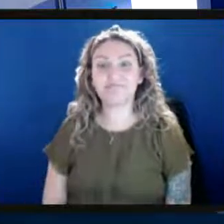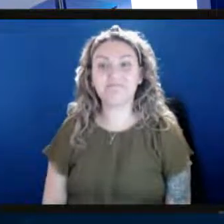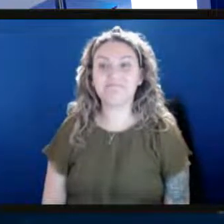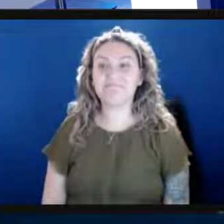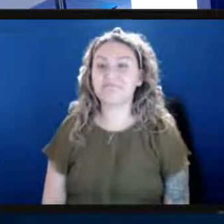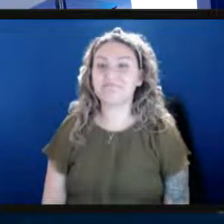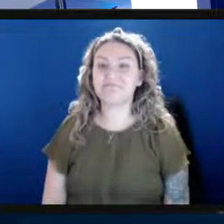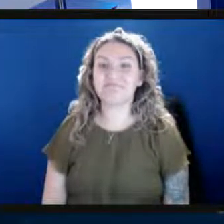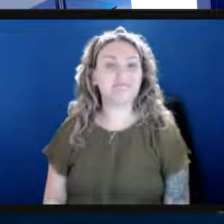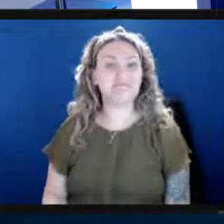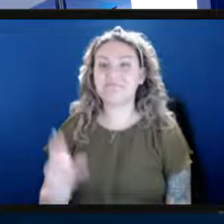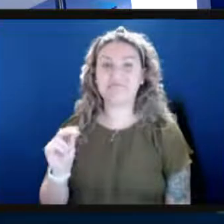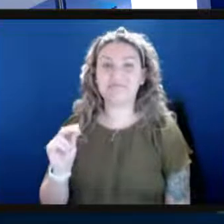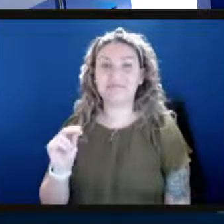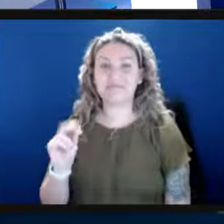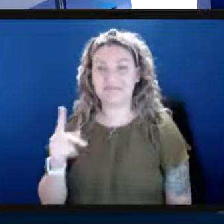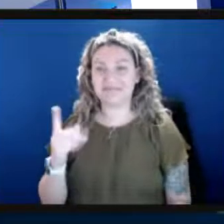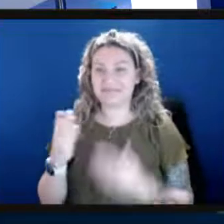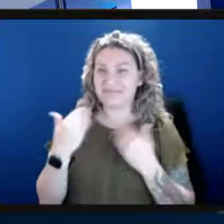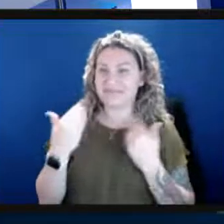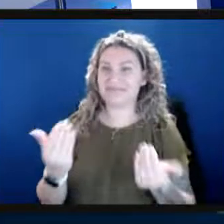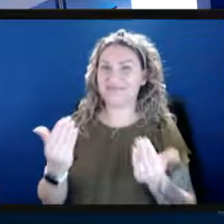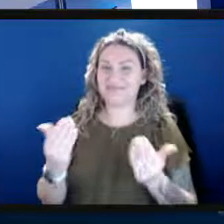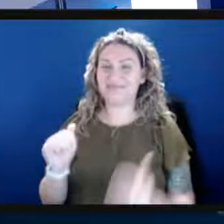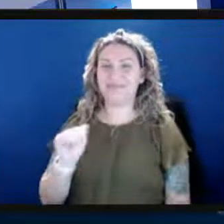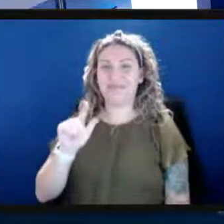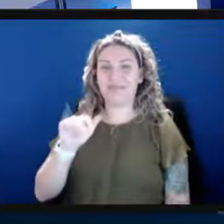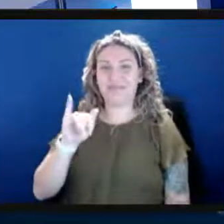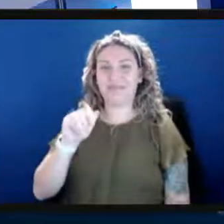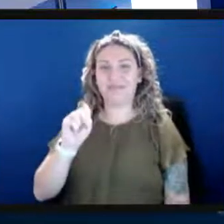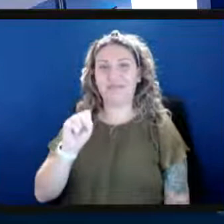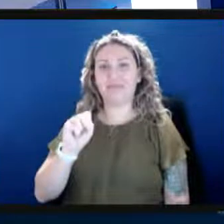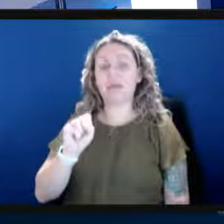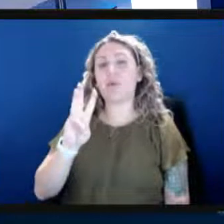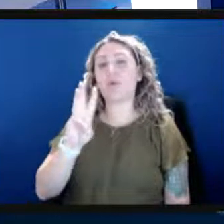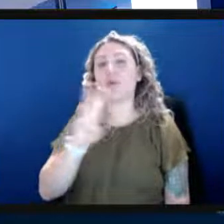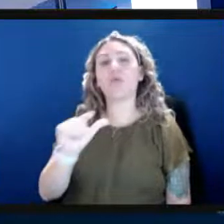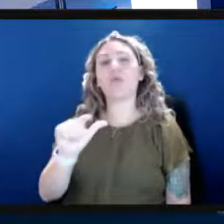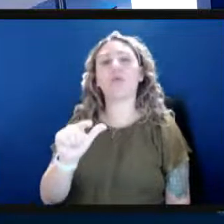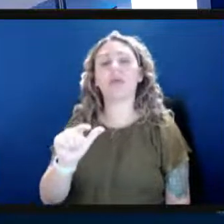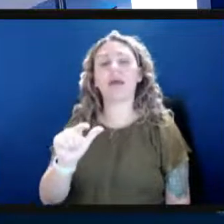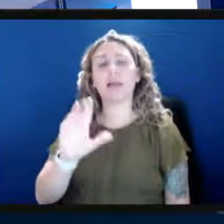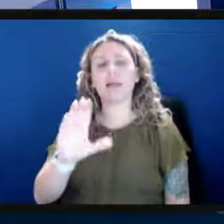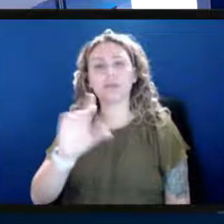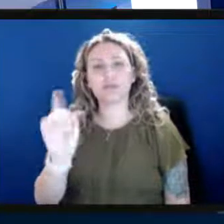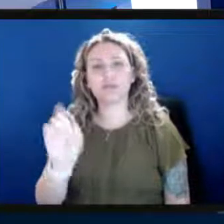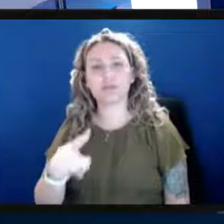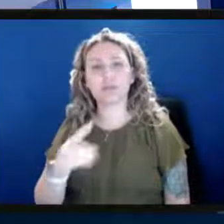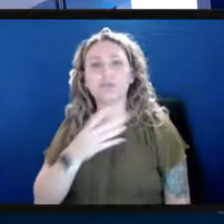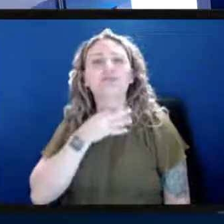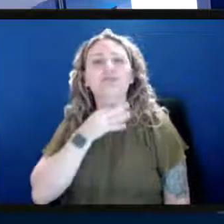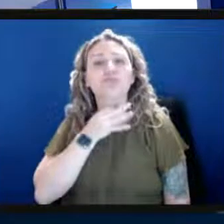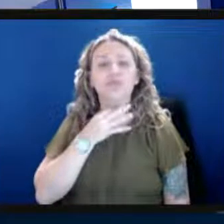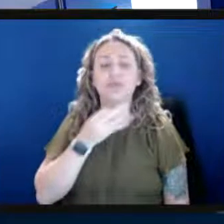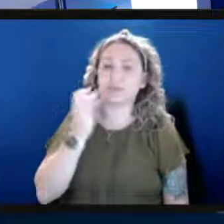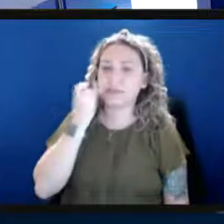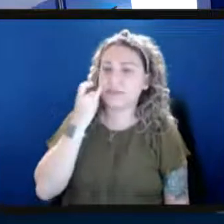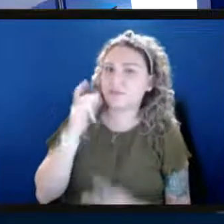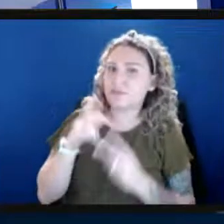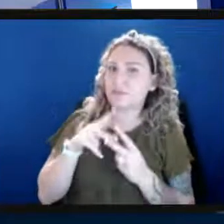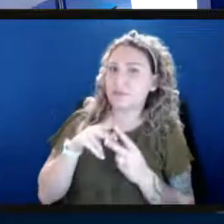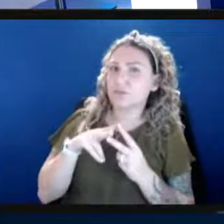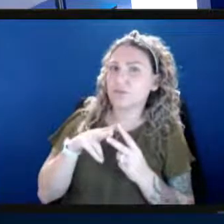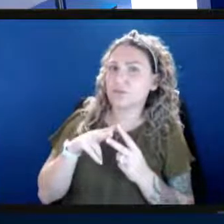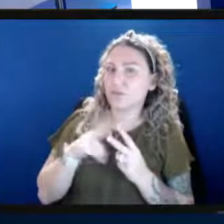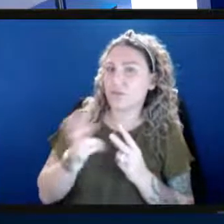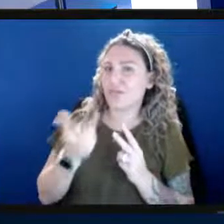Nope. All right, go ahead, Alexis. Will Findley has a question, and I'm curious if either any of our three experts